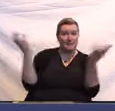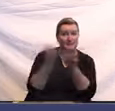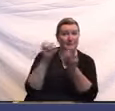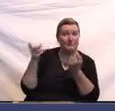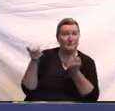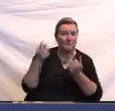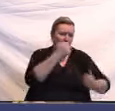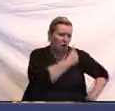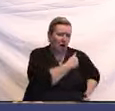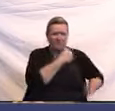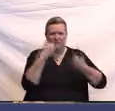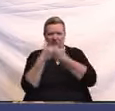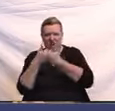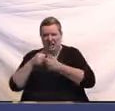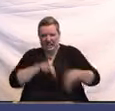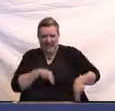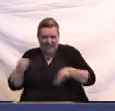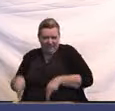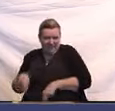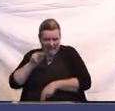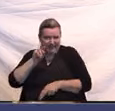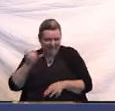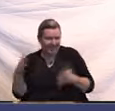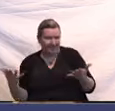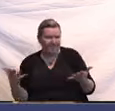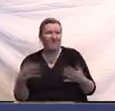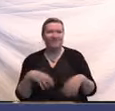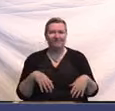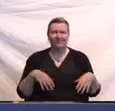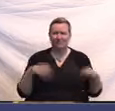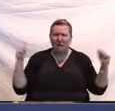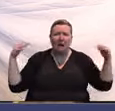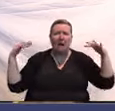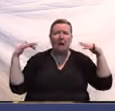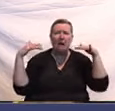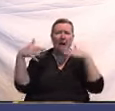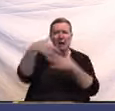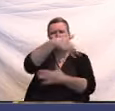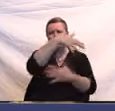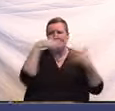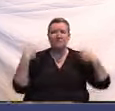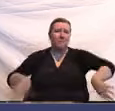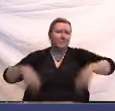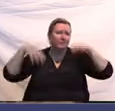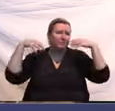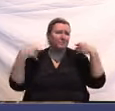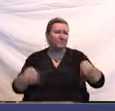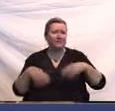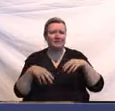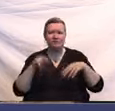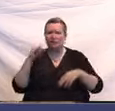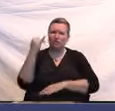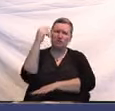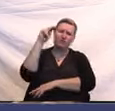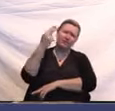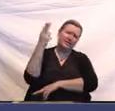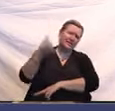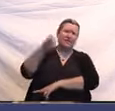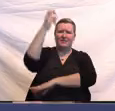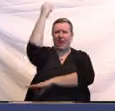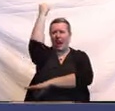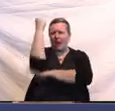82,000 fans, largest attended college football game in New Jersey history. Went off without a